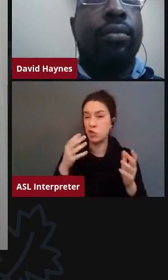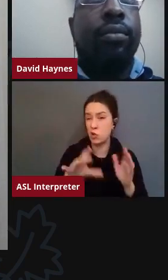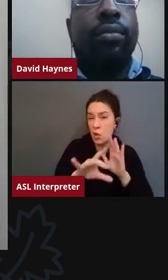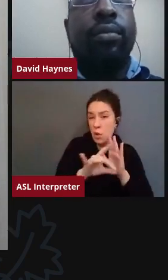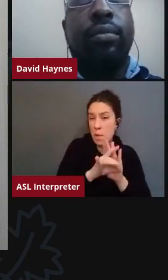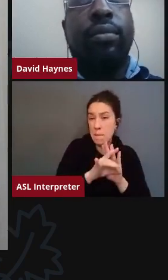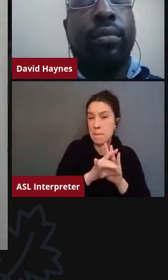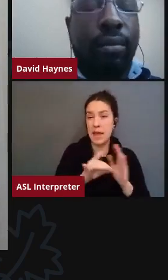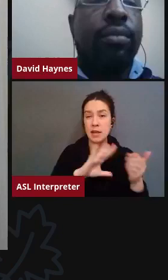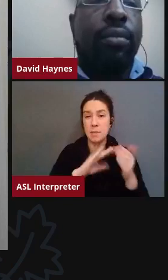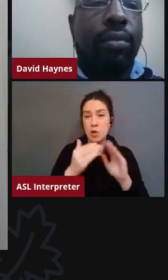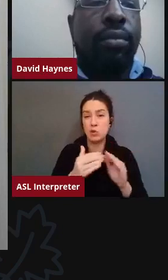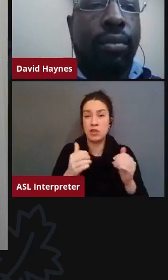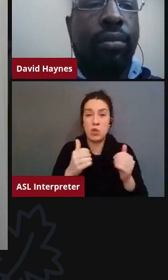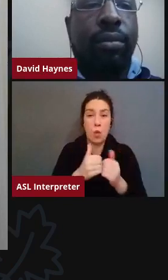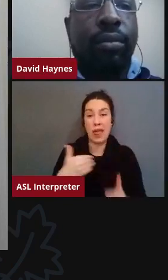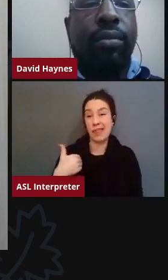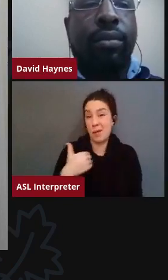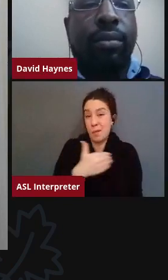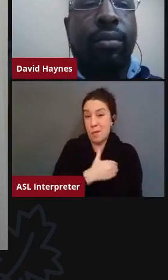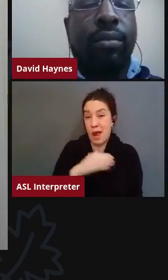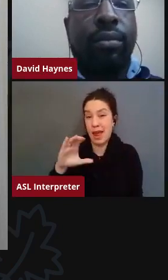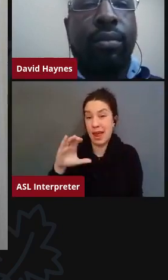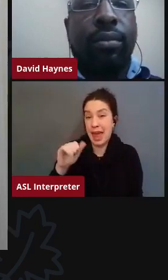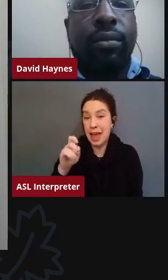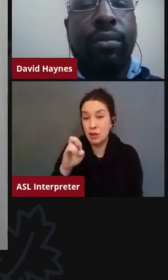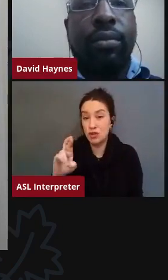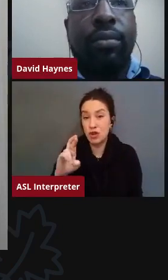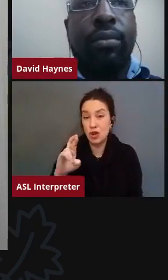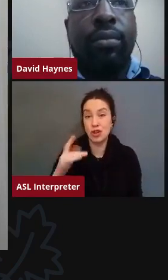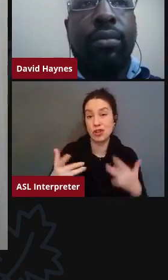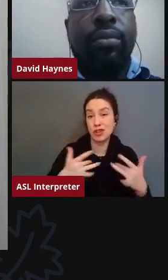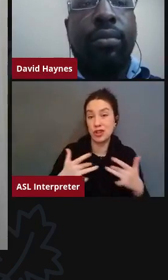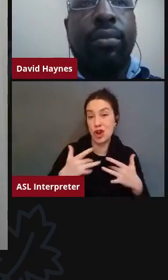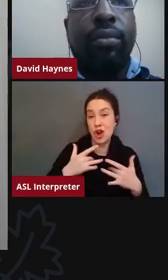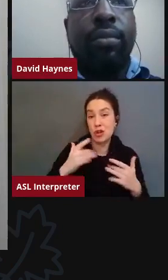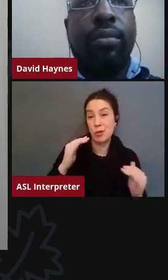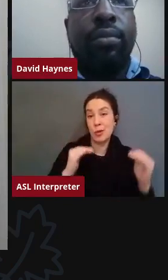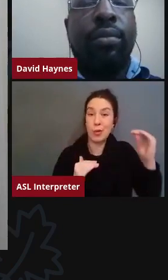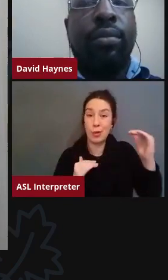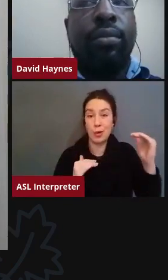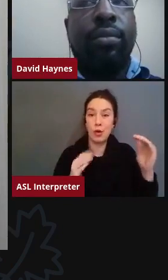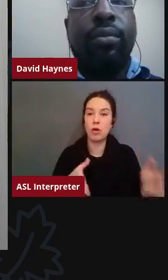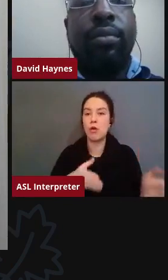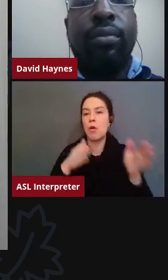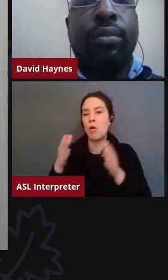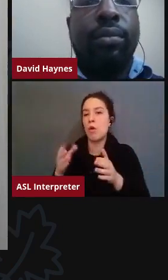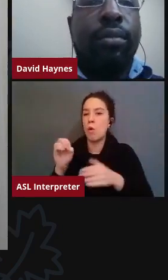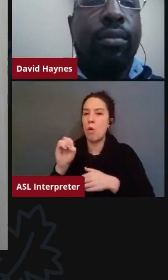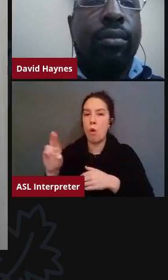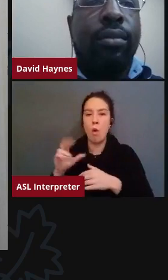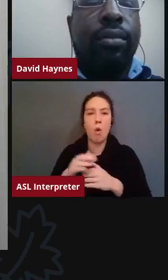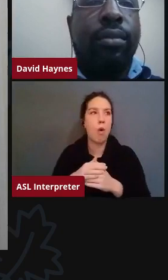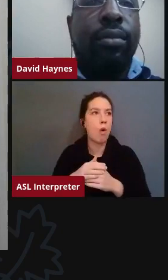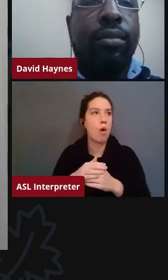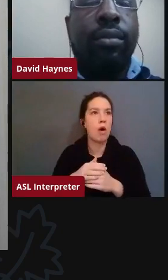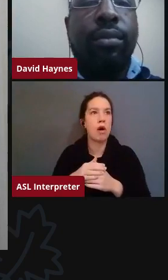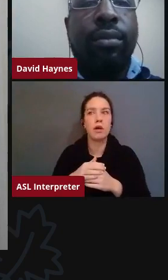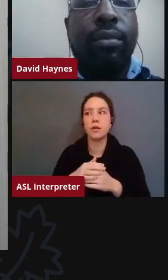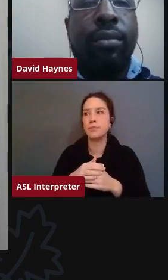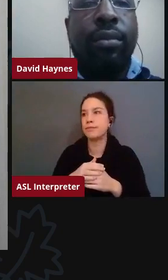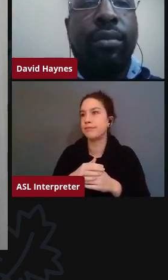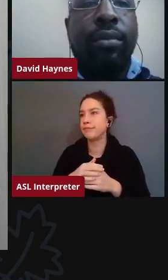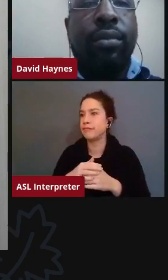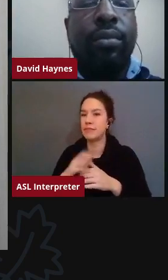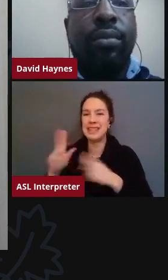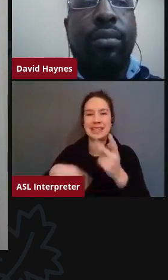breast cancer? Cancer? Do you look at distance from clinics or hospitals, types of